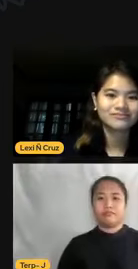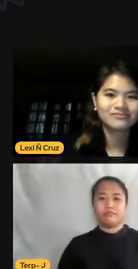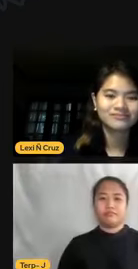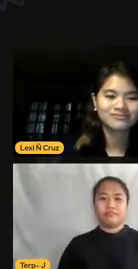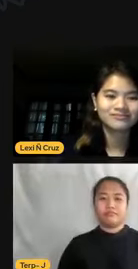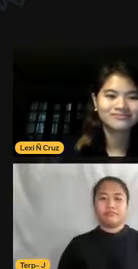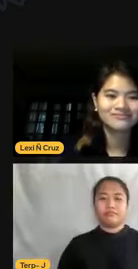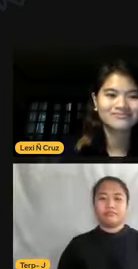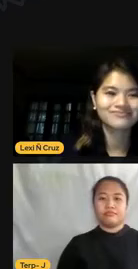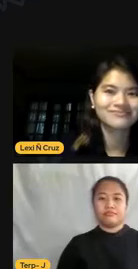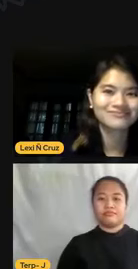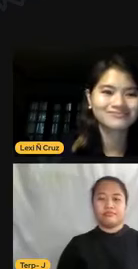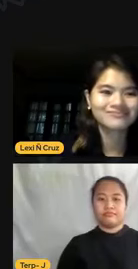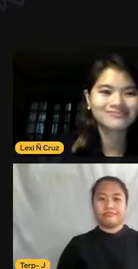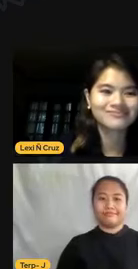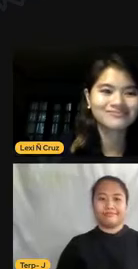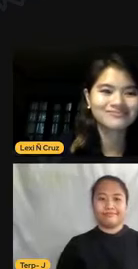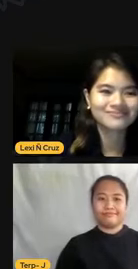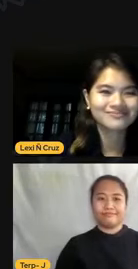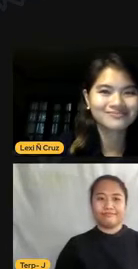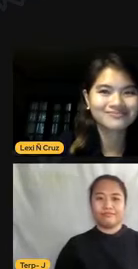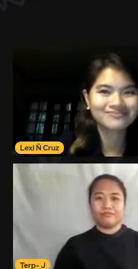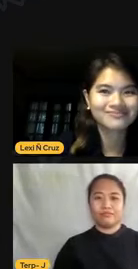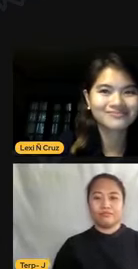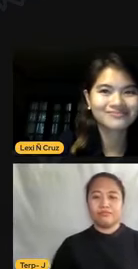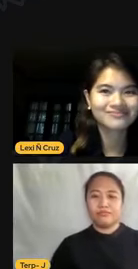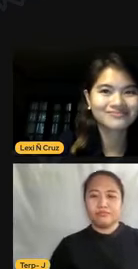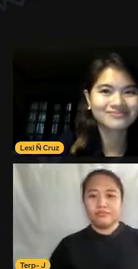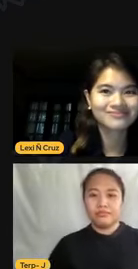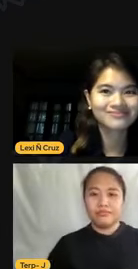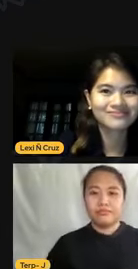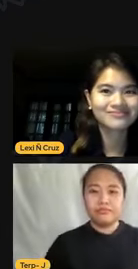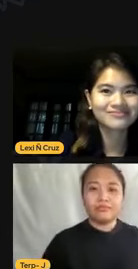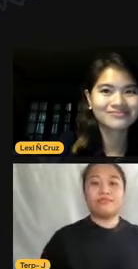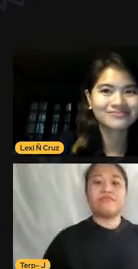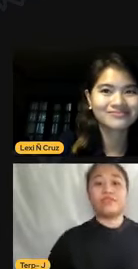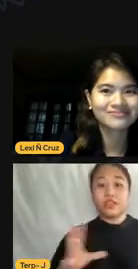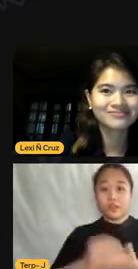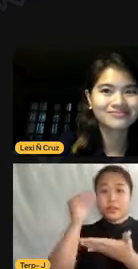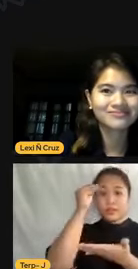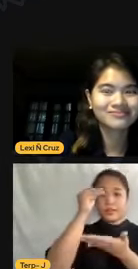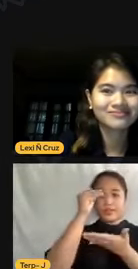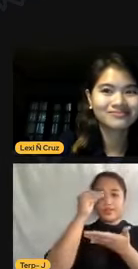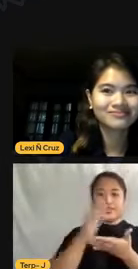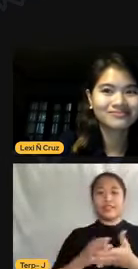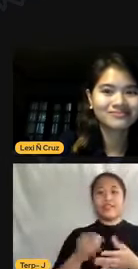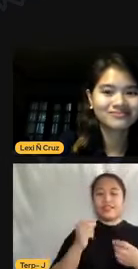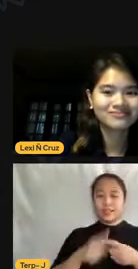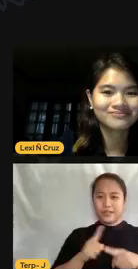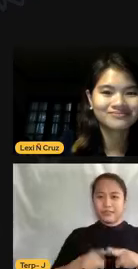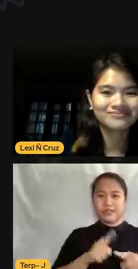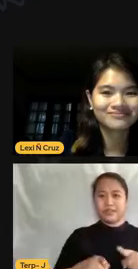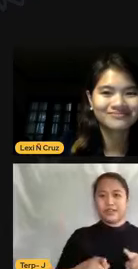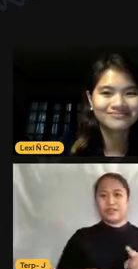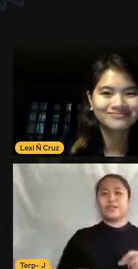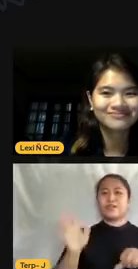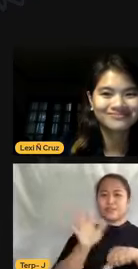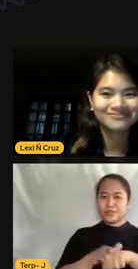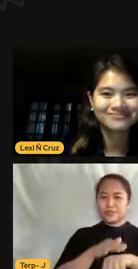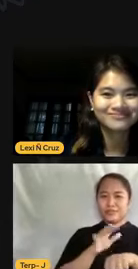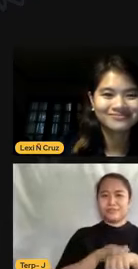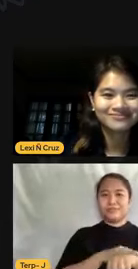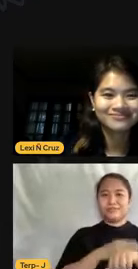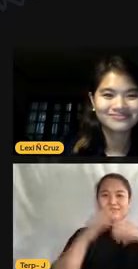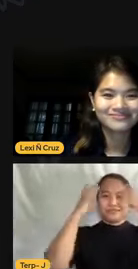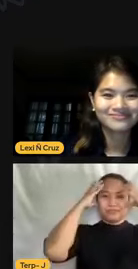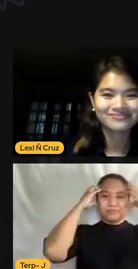that it is an intellectual disability because that's what's creating her to learn differently or to learn slower also.